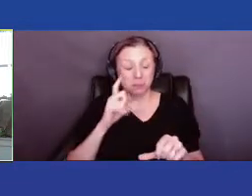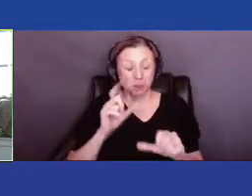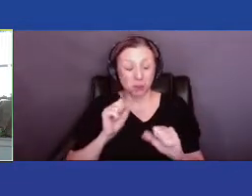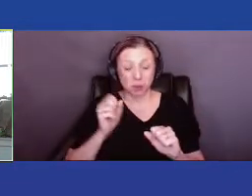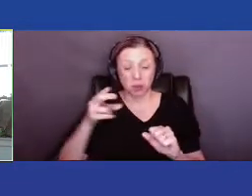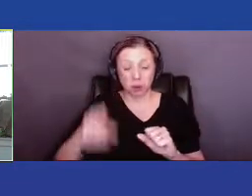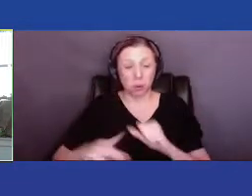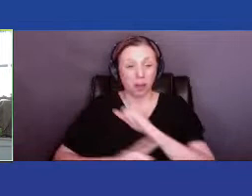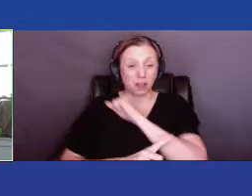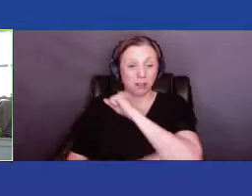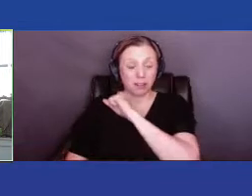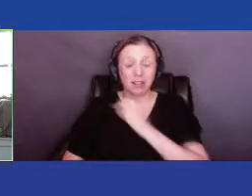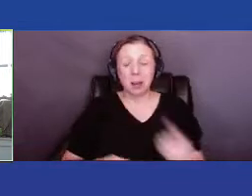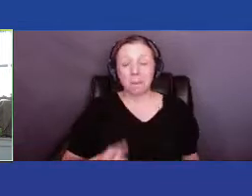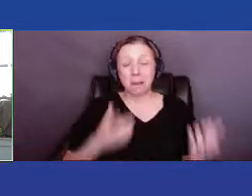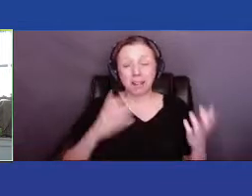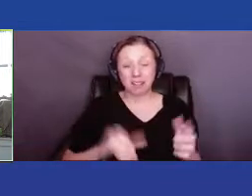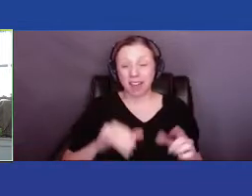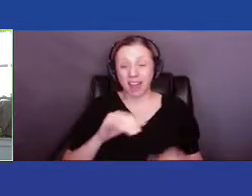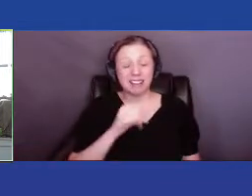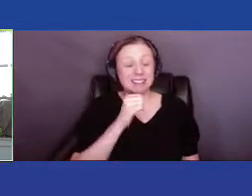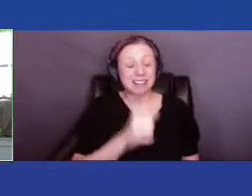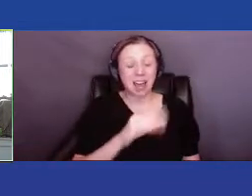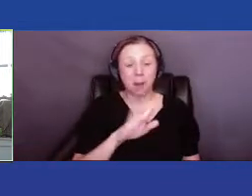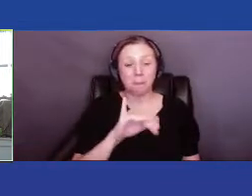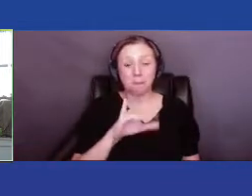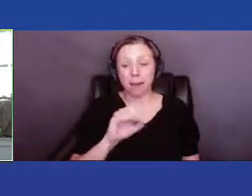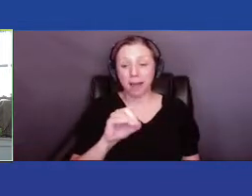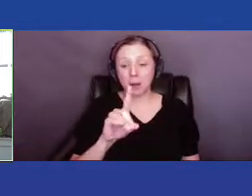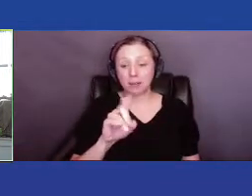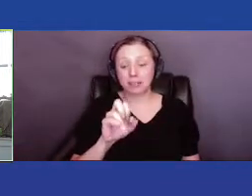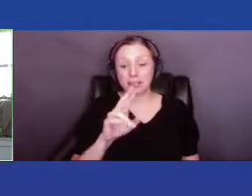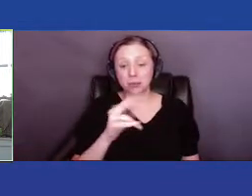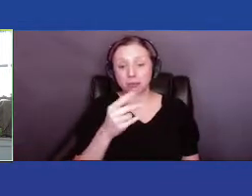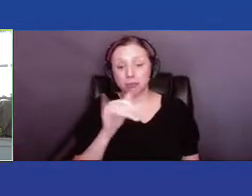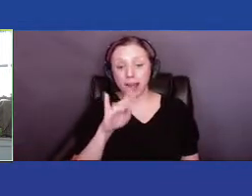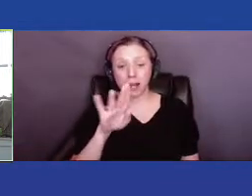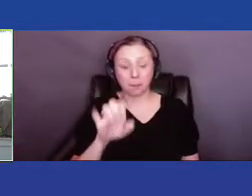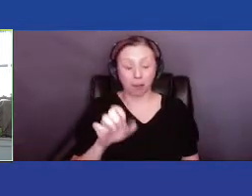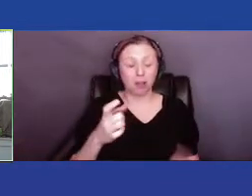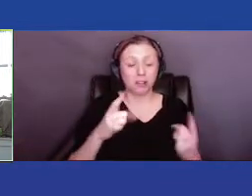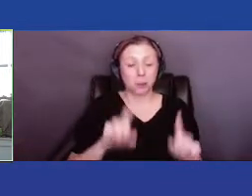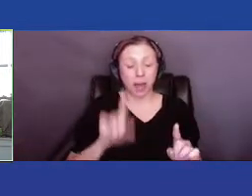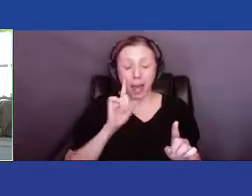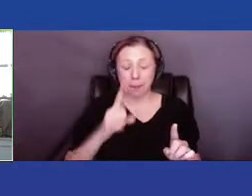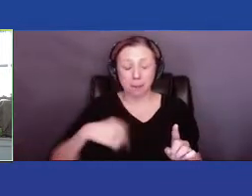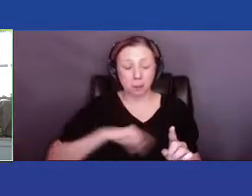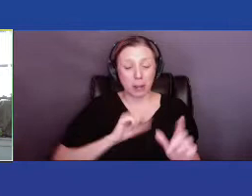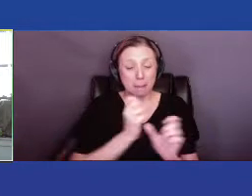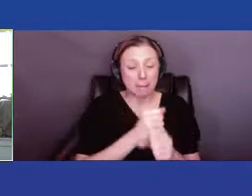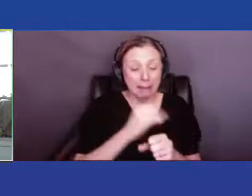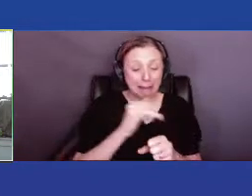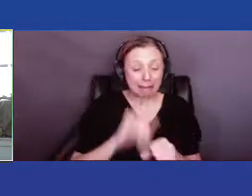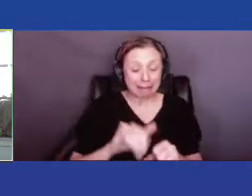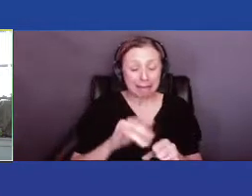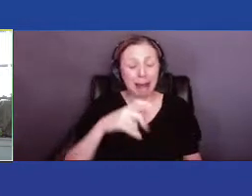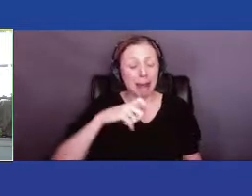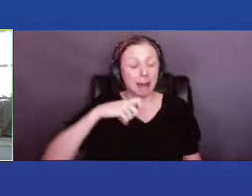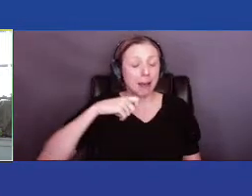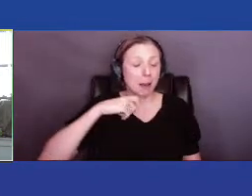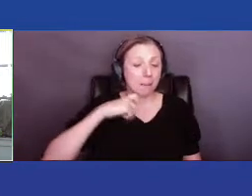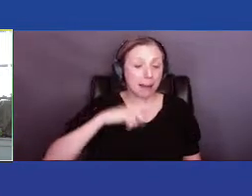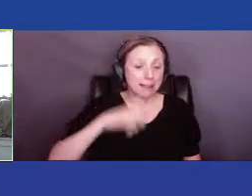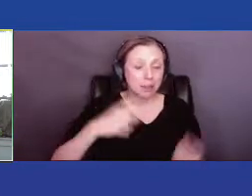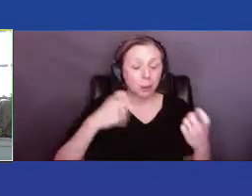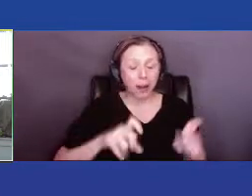like the ones you saw, and we're generating even more greenhouse gases producing those plastics and even recycling those plastics, even though